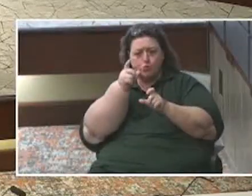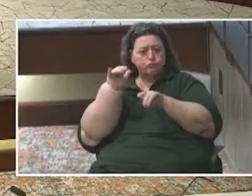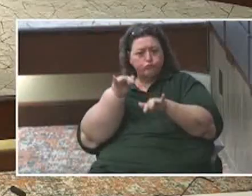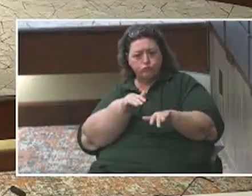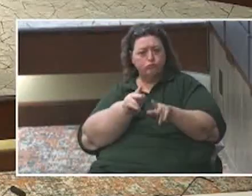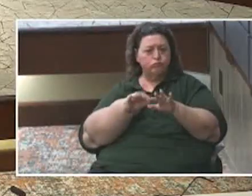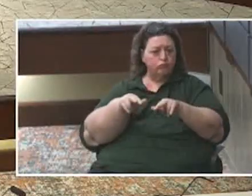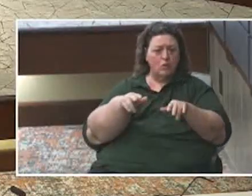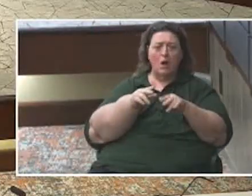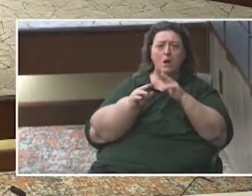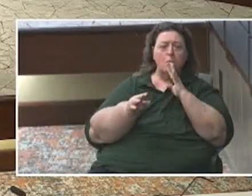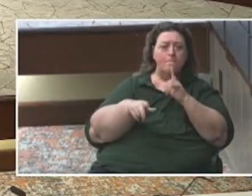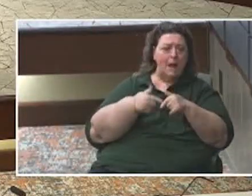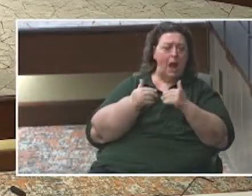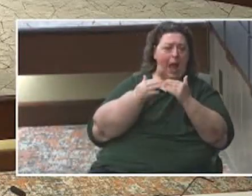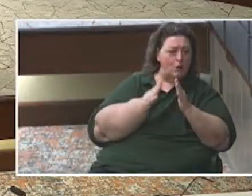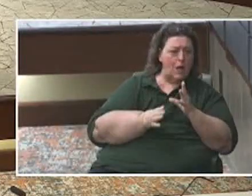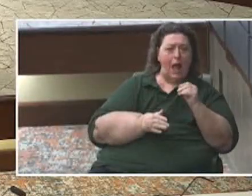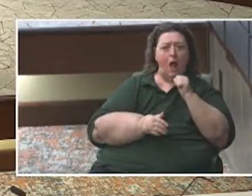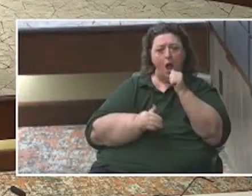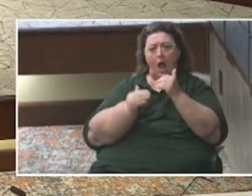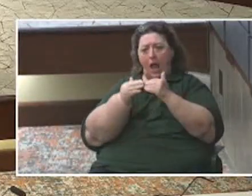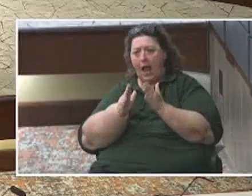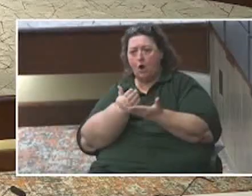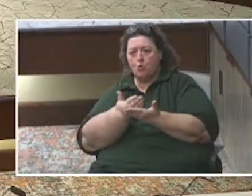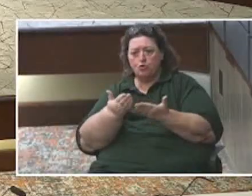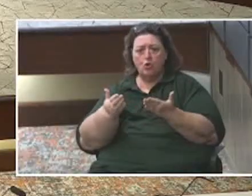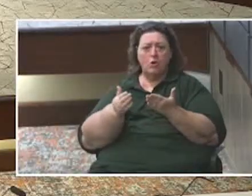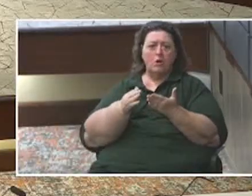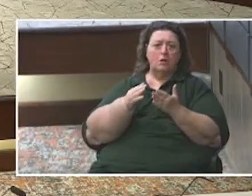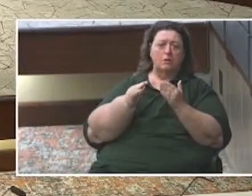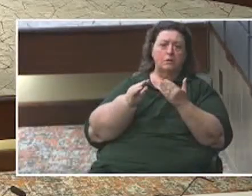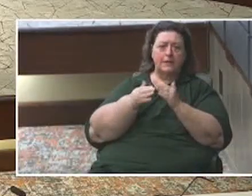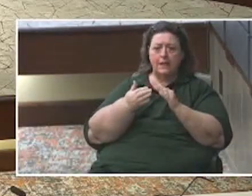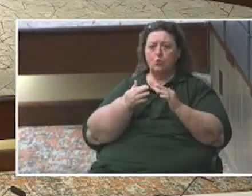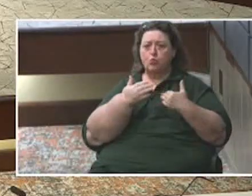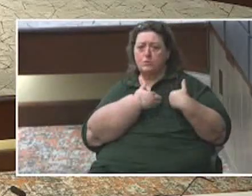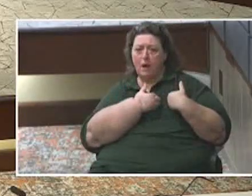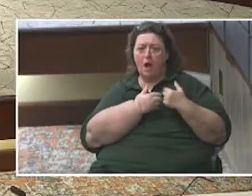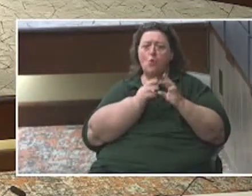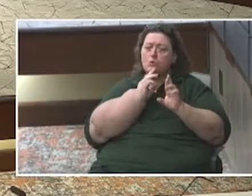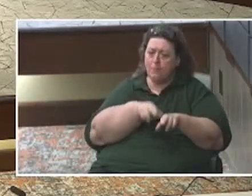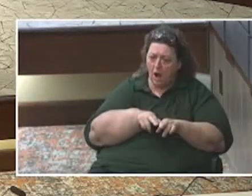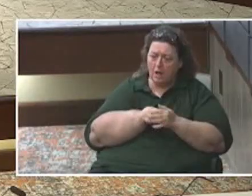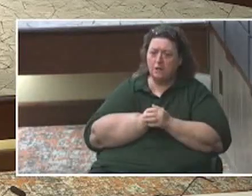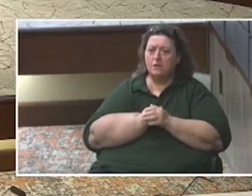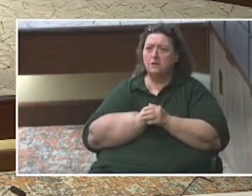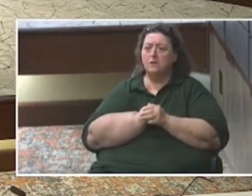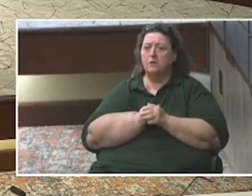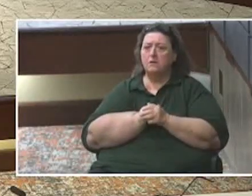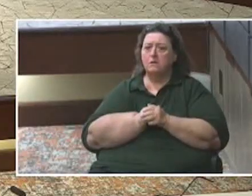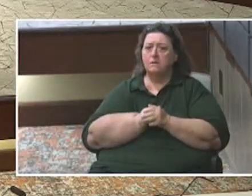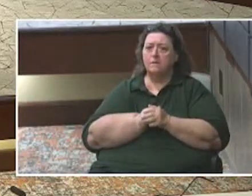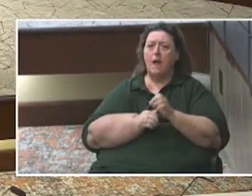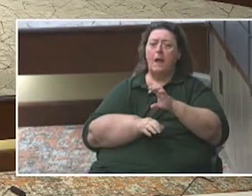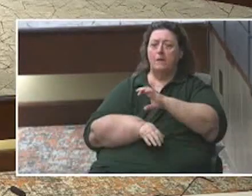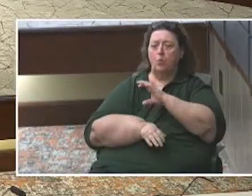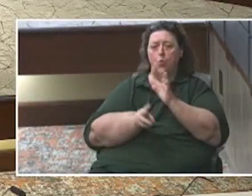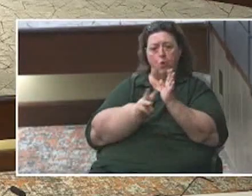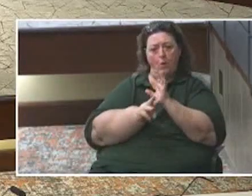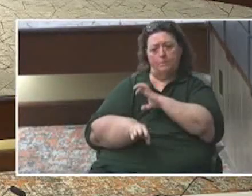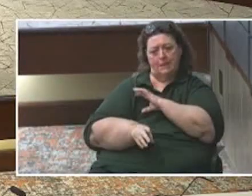panel on unhoused and housing resources and a civilian response safety training provided by Detective Eric Hawkins of the Waco Police